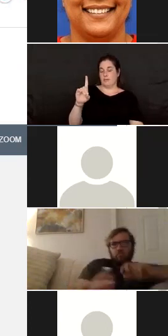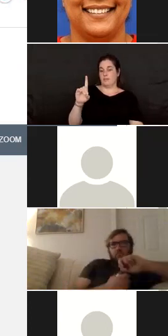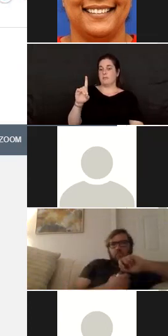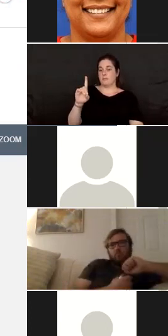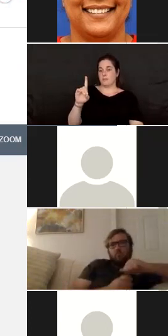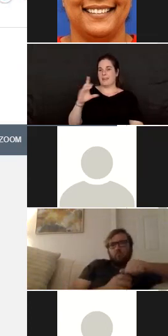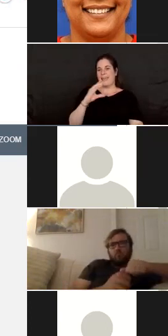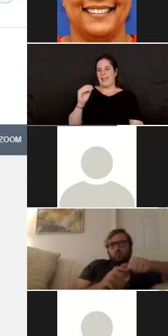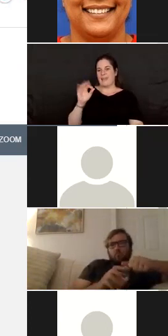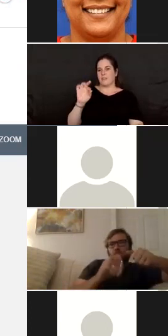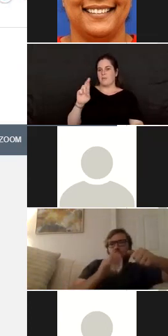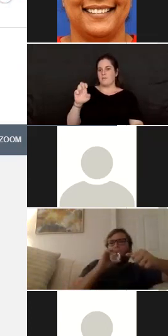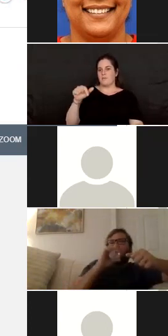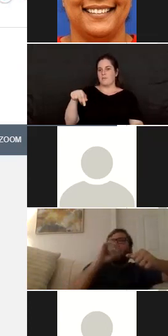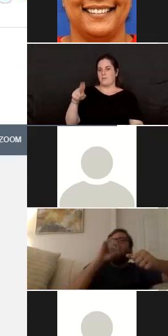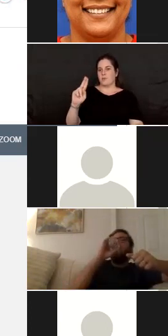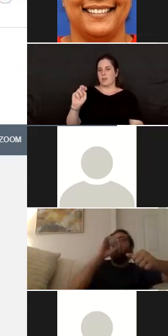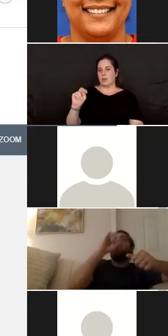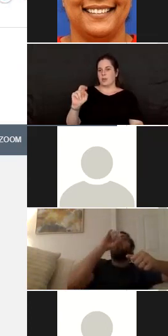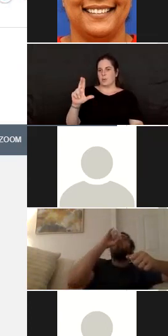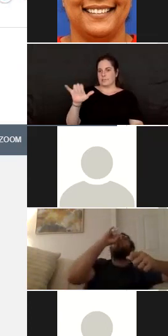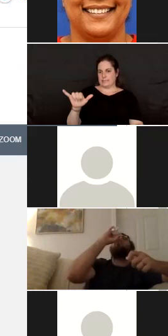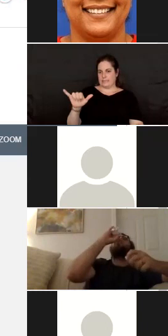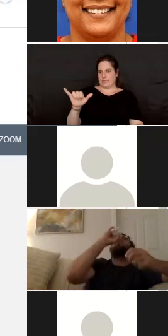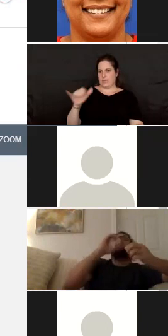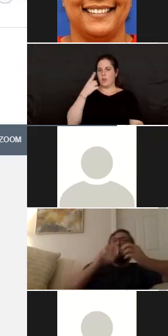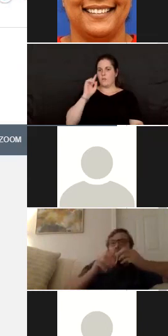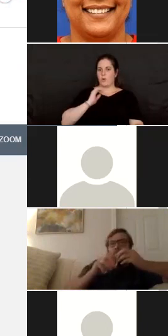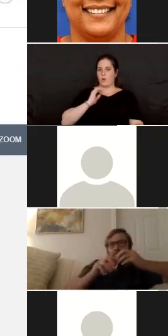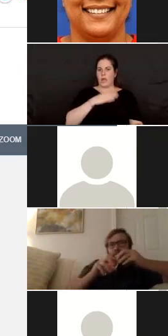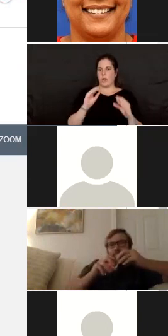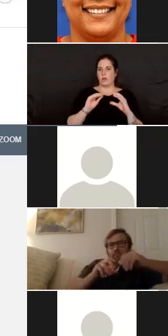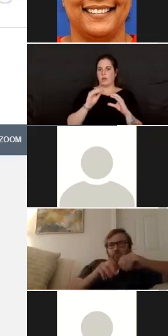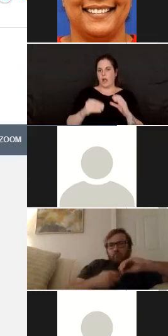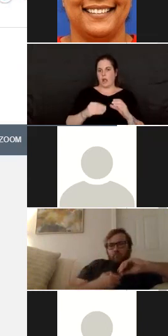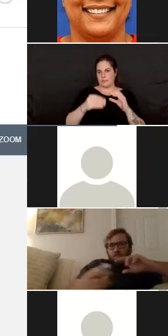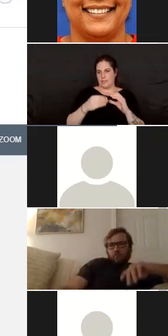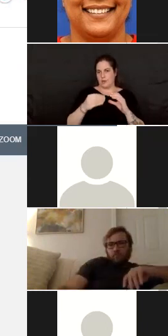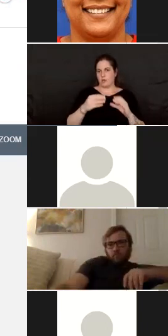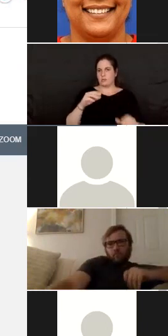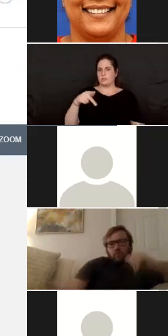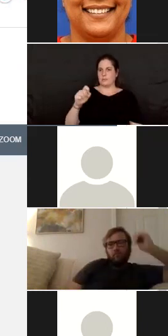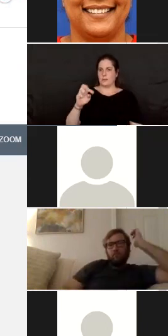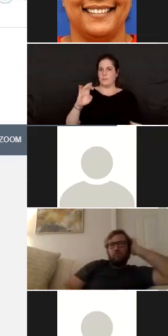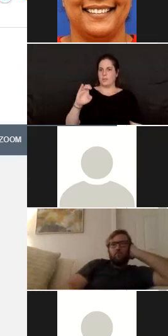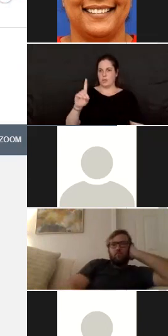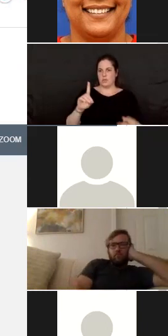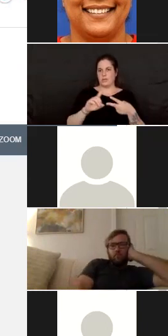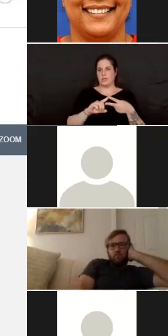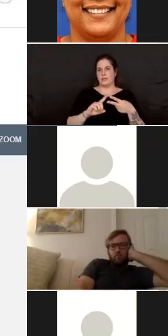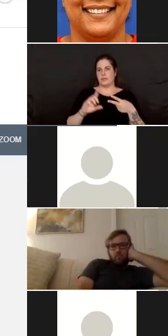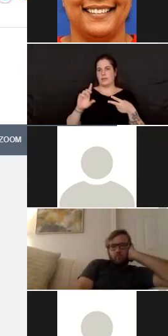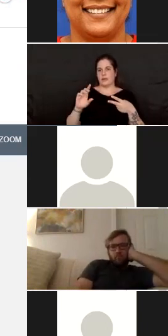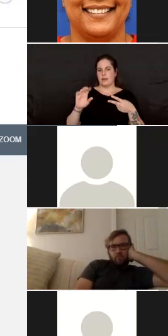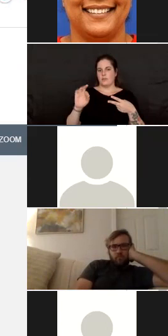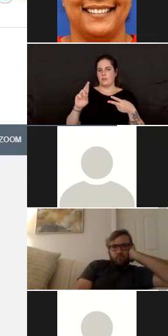actually two properties that we focus on for our oscillators, the period and the frequency. Now, period is